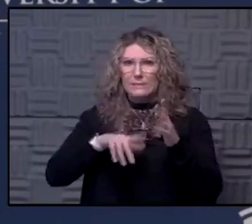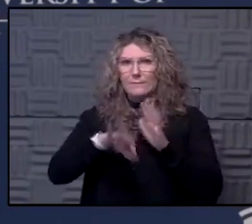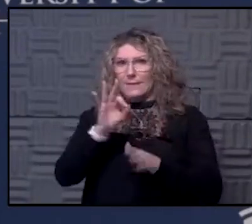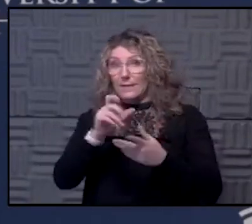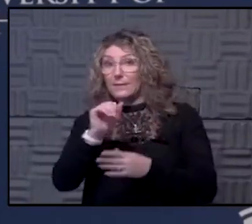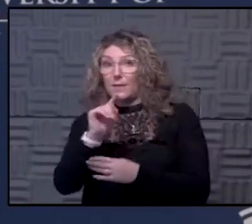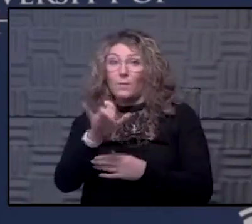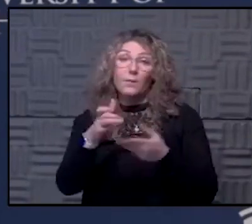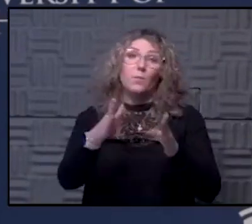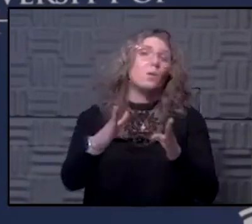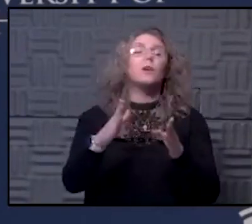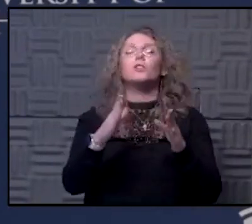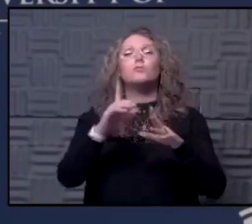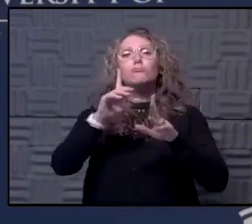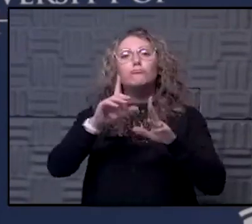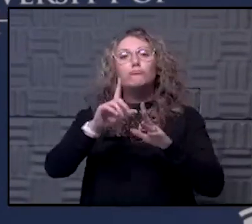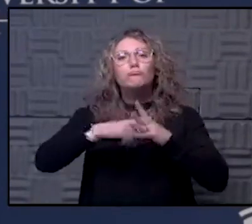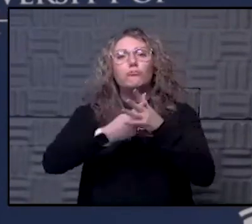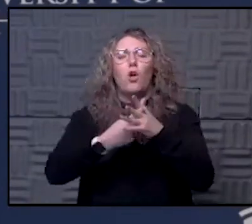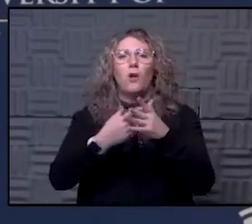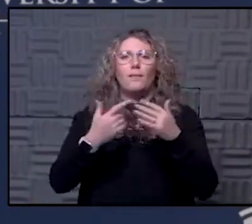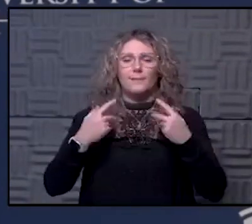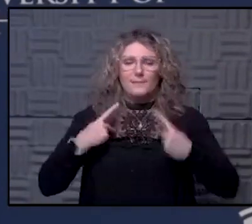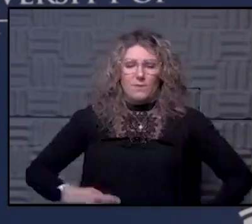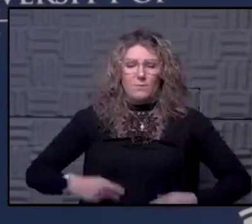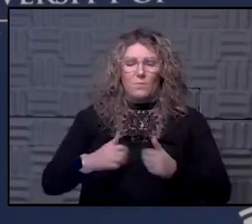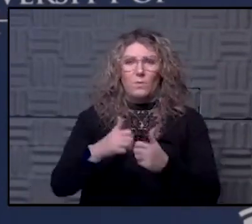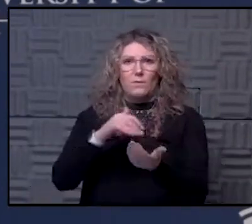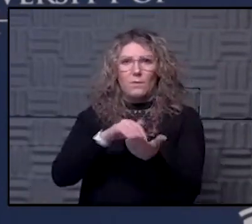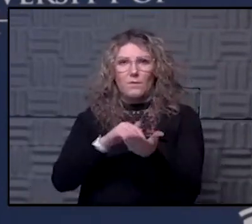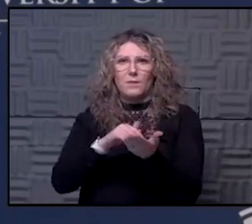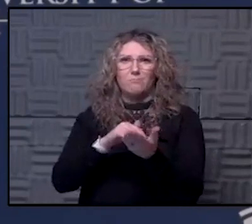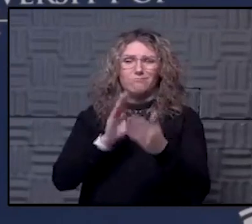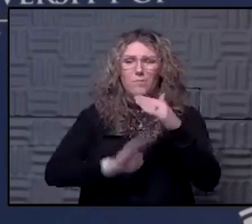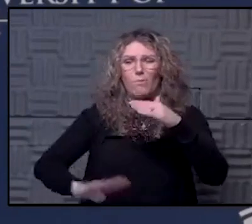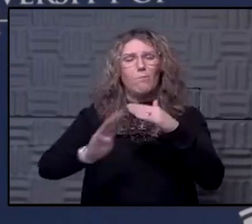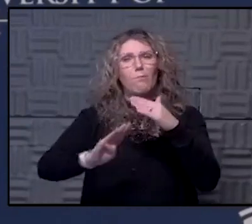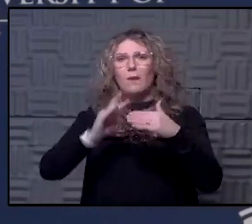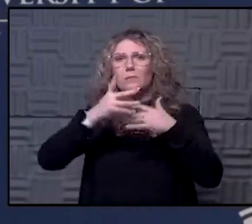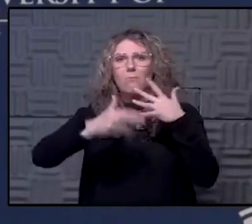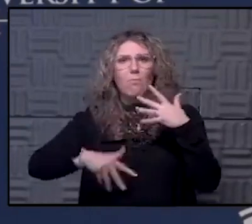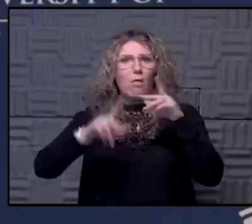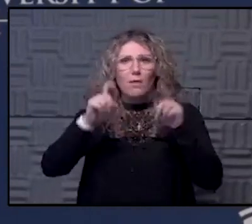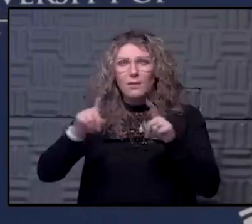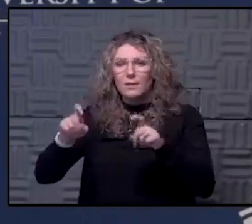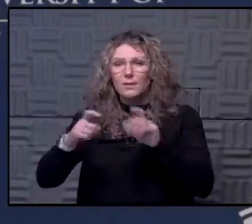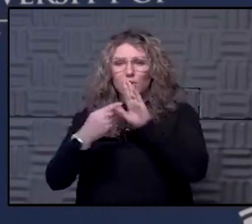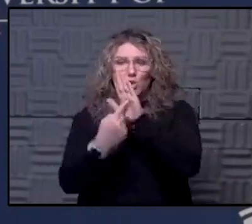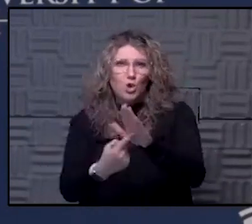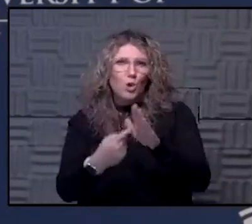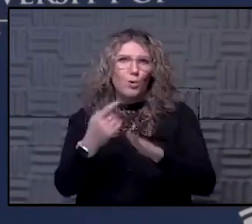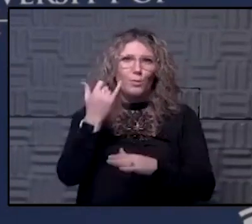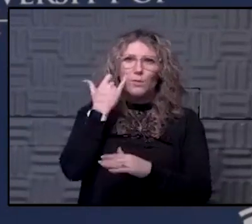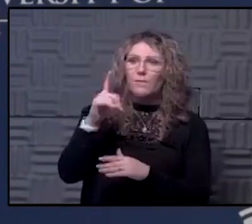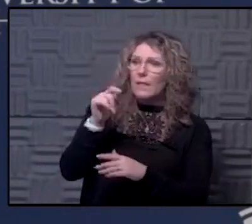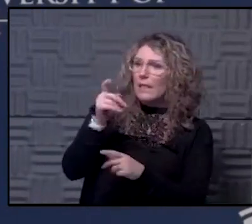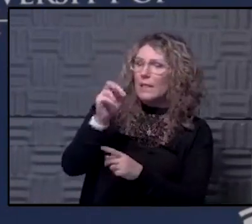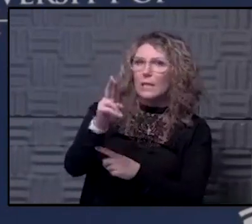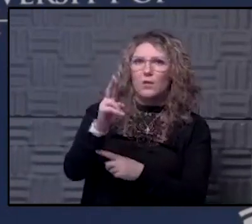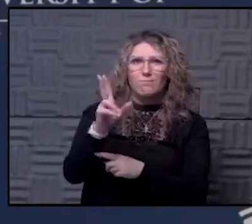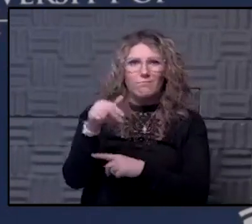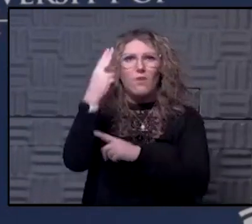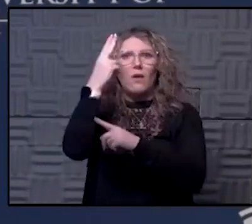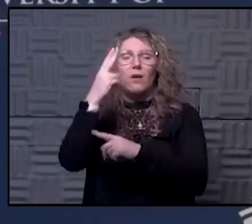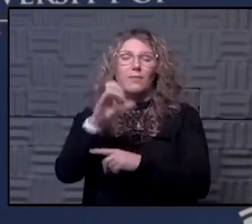starting point for this would be to get a physical with your physician, get basic blood tests done. That can many times show liver tests that are elevated, which are a sign of